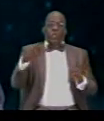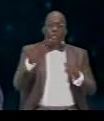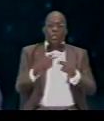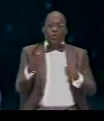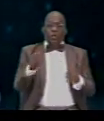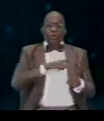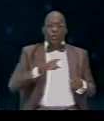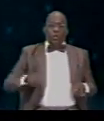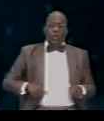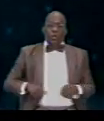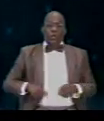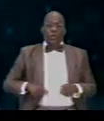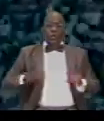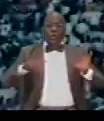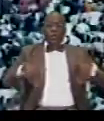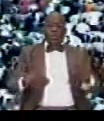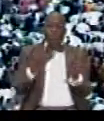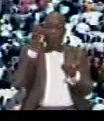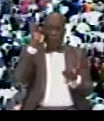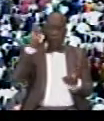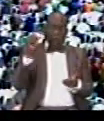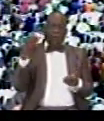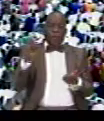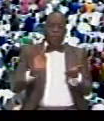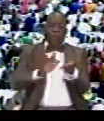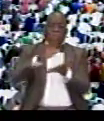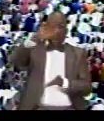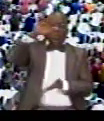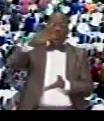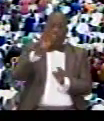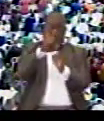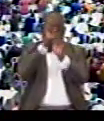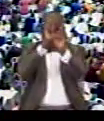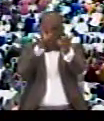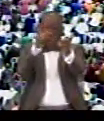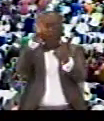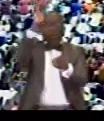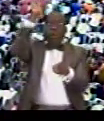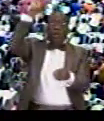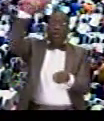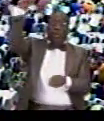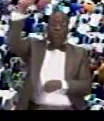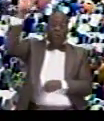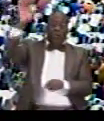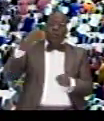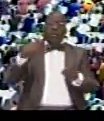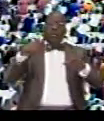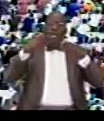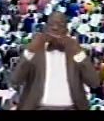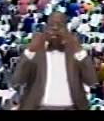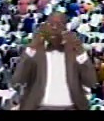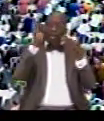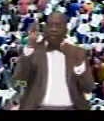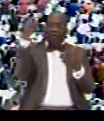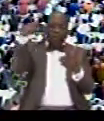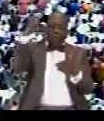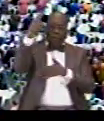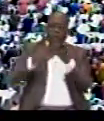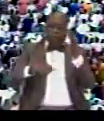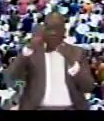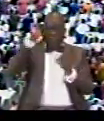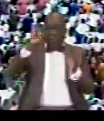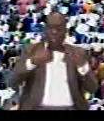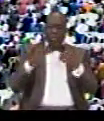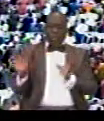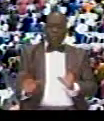GCK. Give Him the glory. Honor Him. Let's show Him that we're grateful for what He's doing, what He has done, and what He will yet